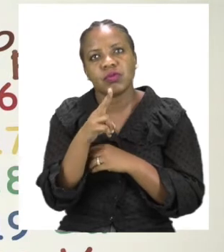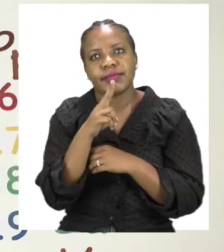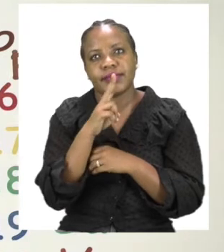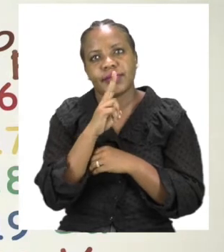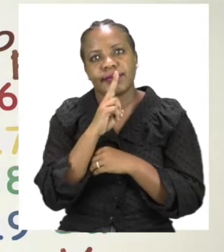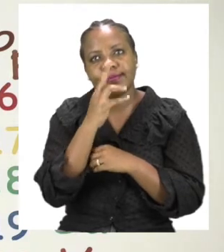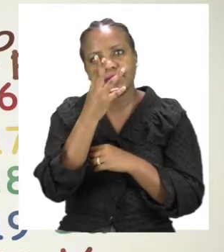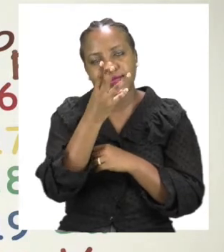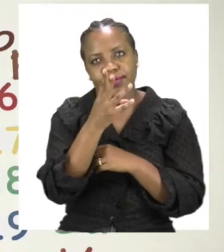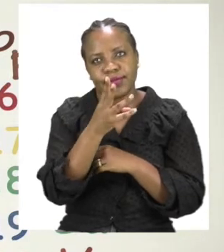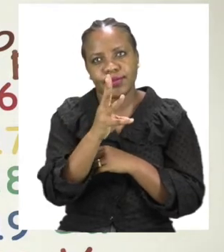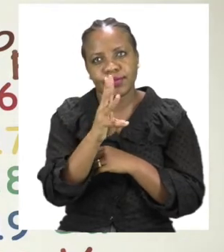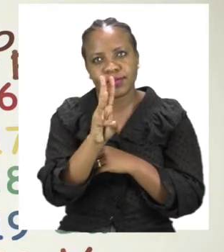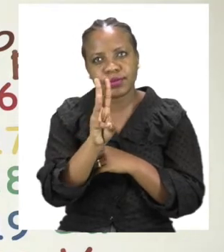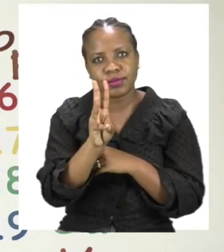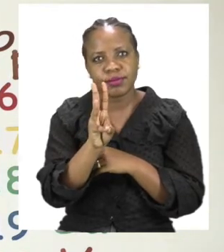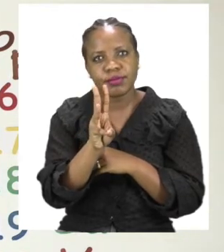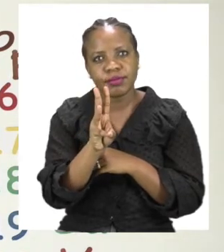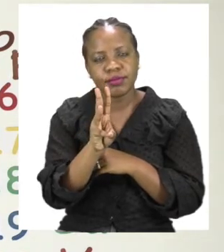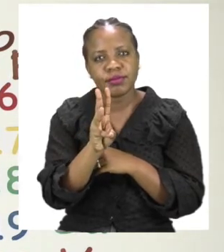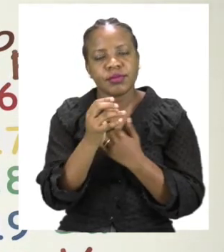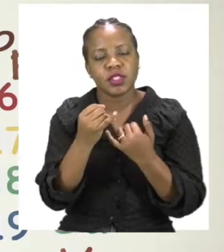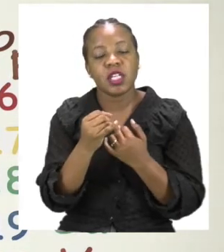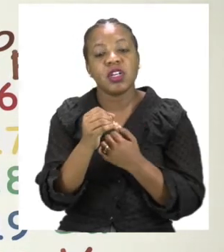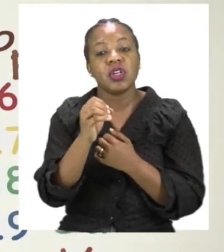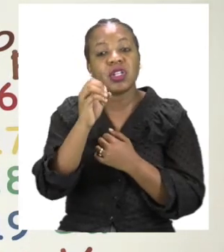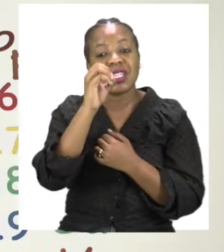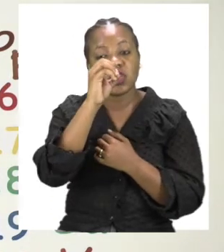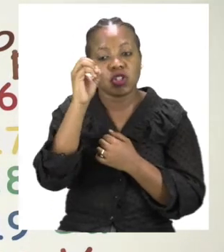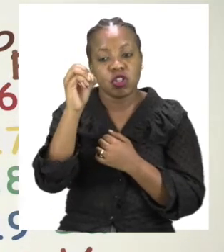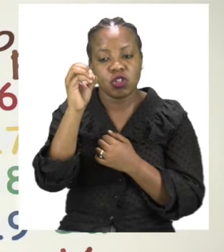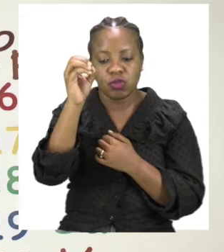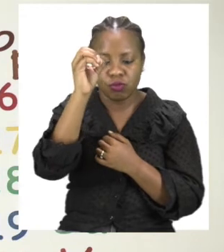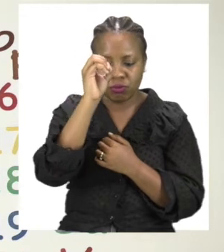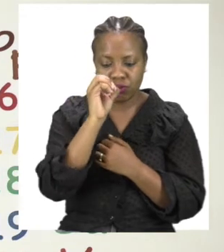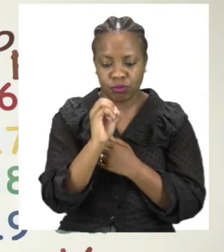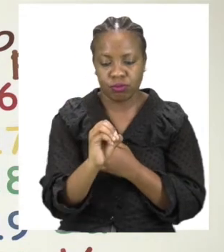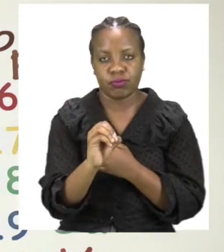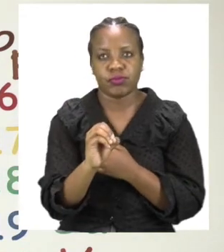Now that we have our answer for that, we can now bring down our 0.